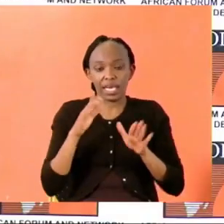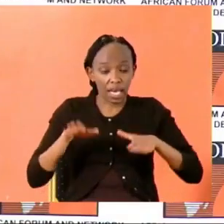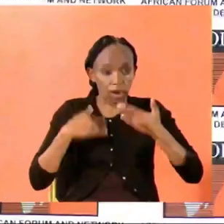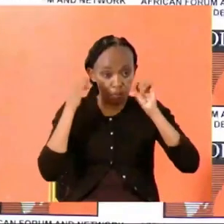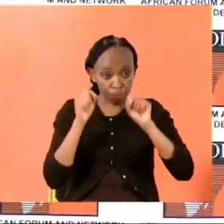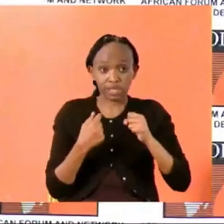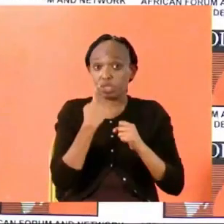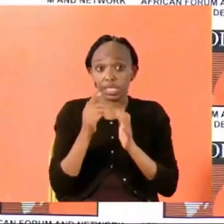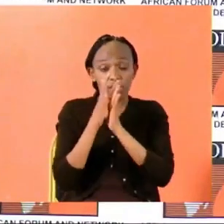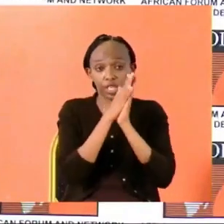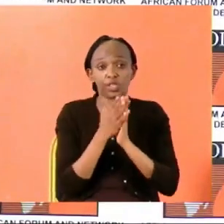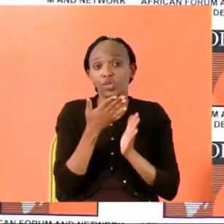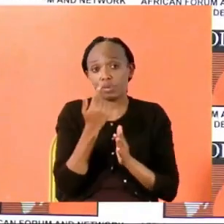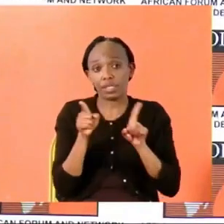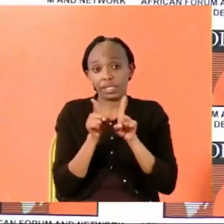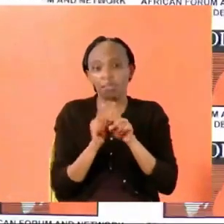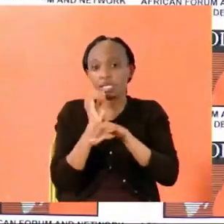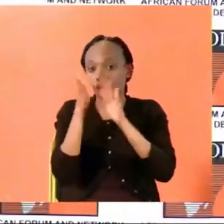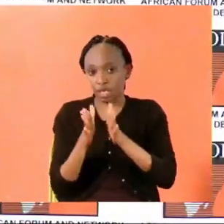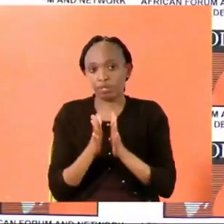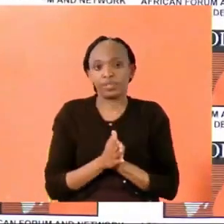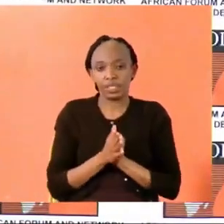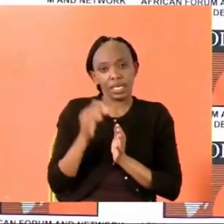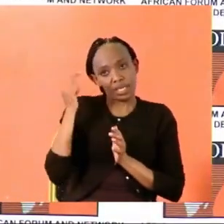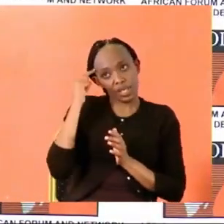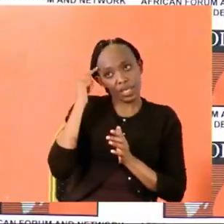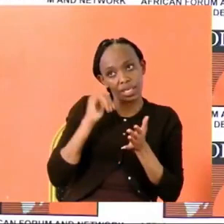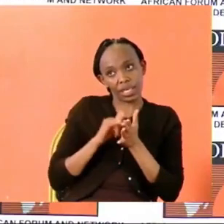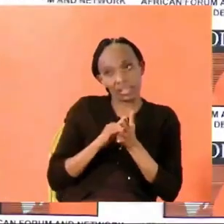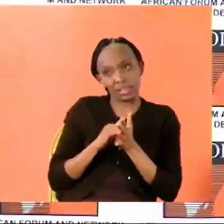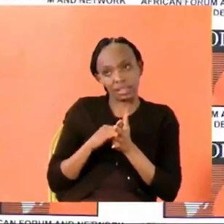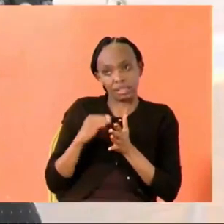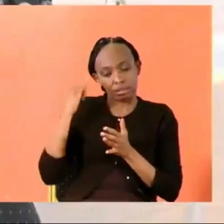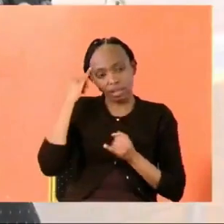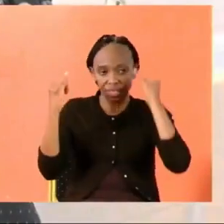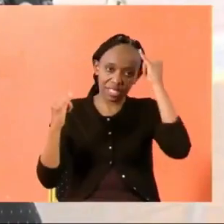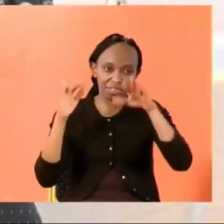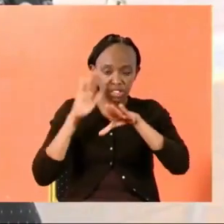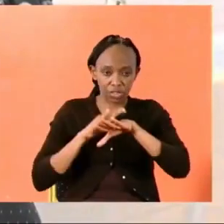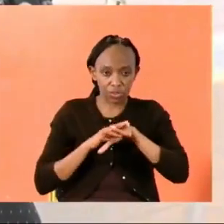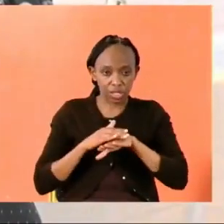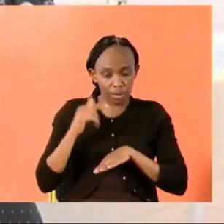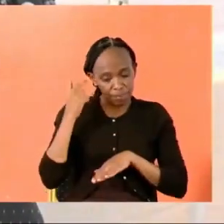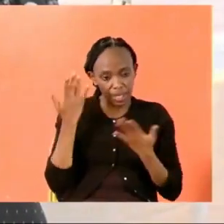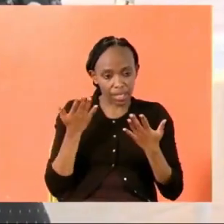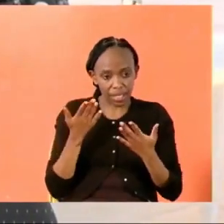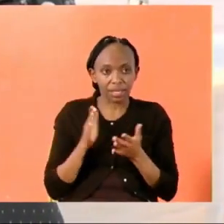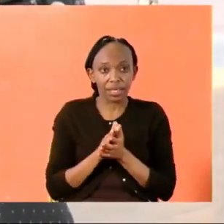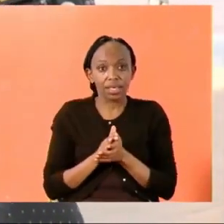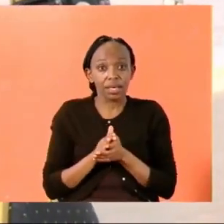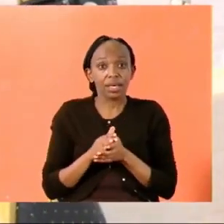can we tell the story better as journalists? I think that creativity is just really key, and thinking outside of the box